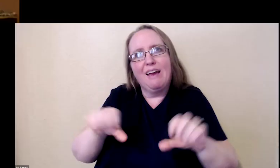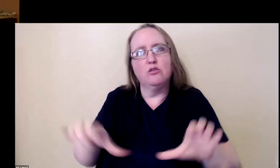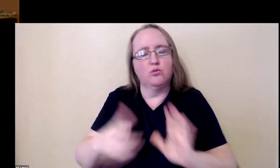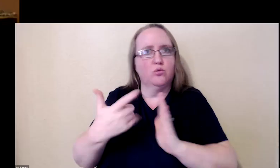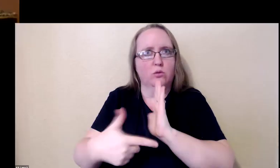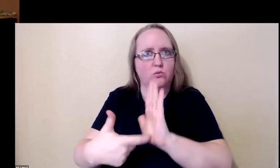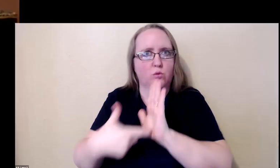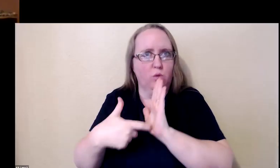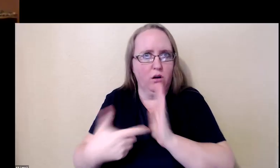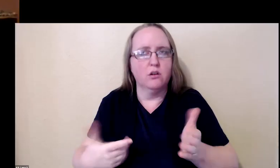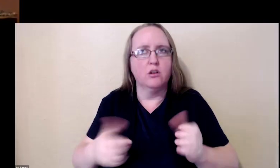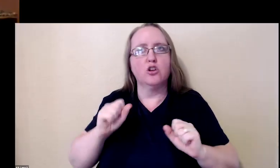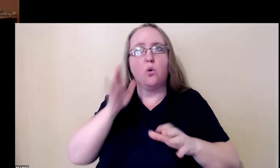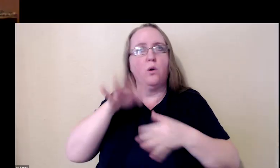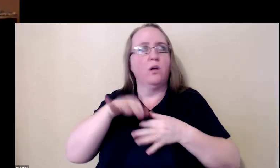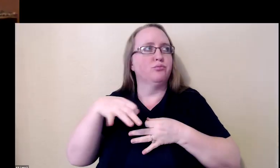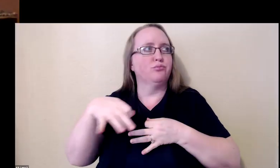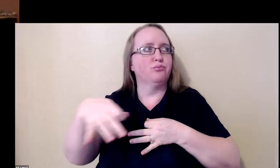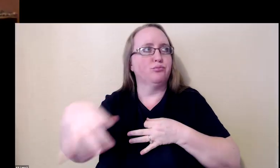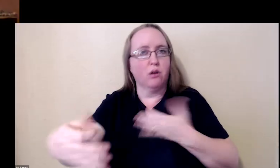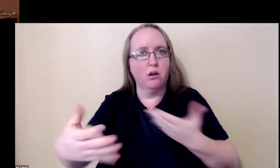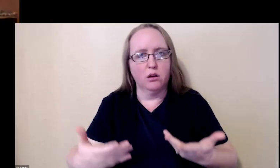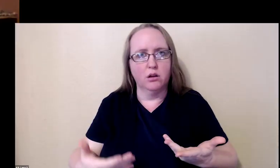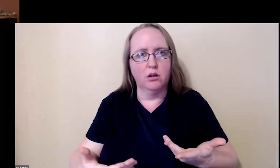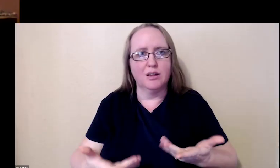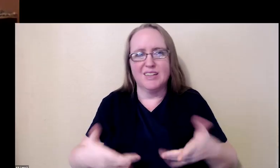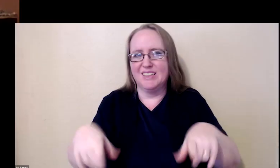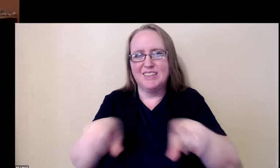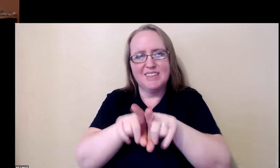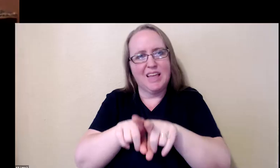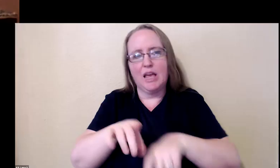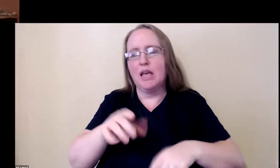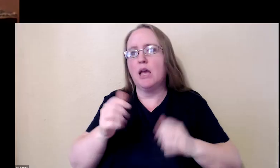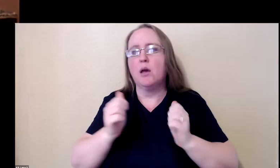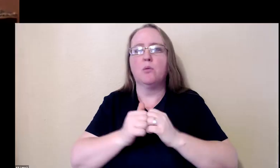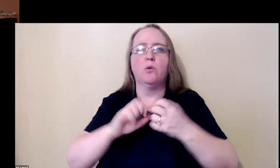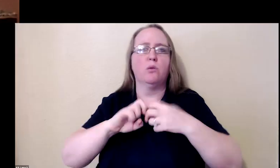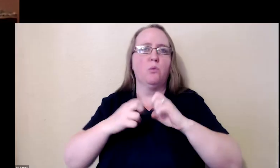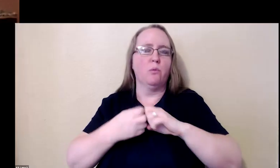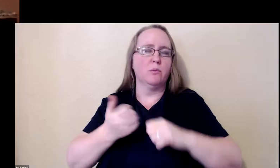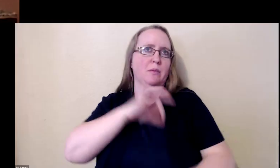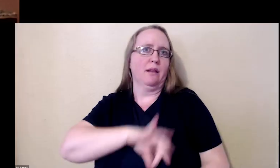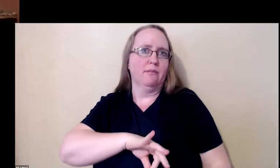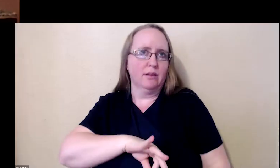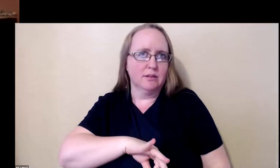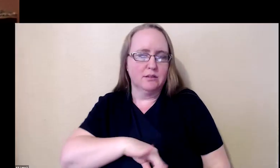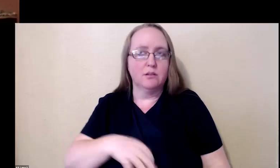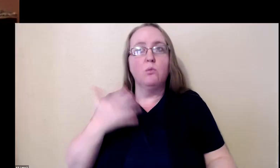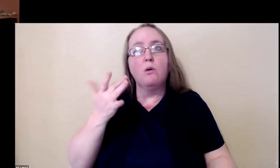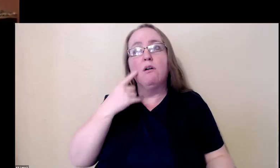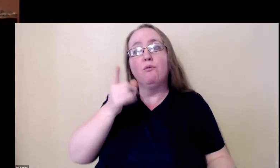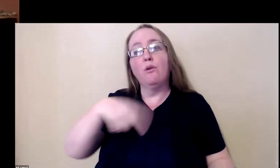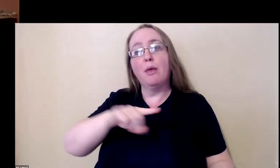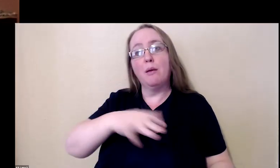required. So it gets delayed considerably. The same is true with problems with benefits, because for them, the